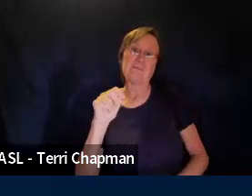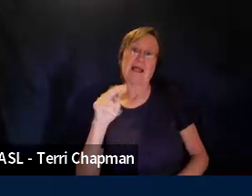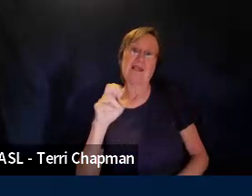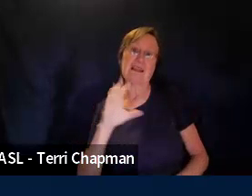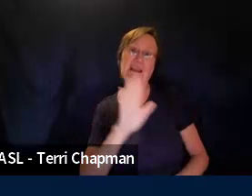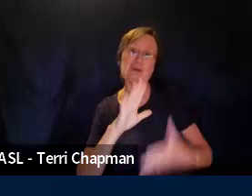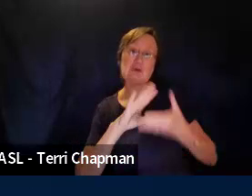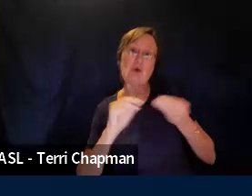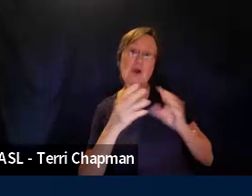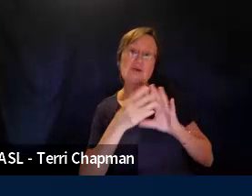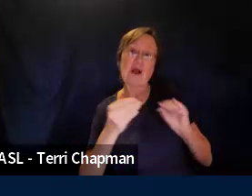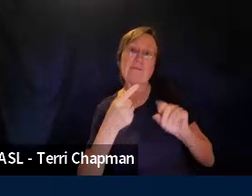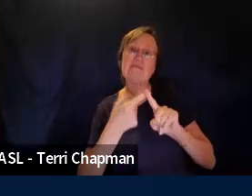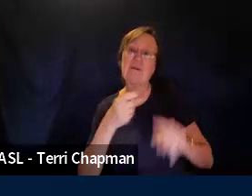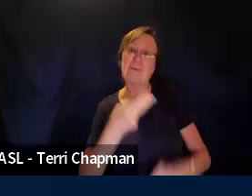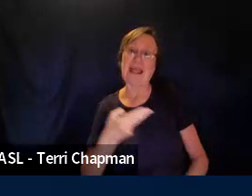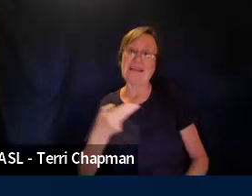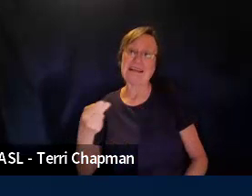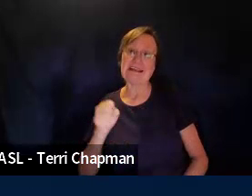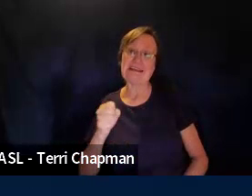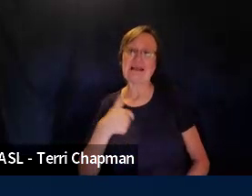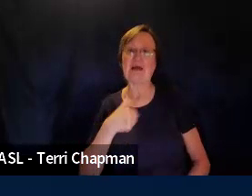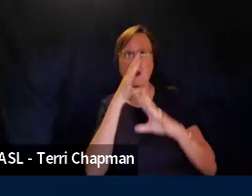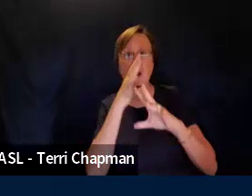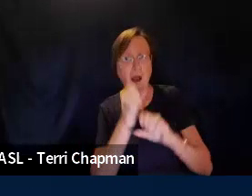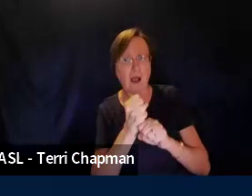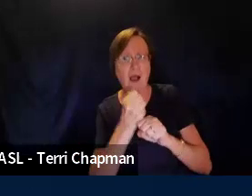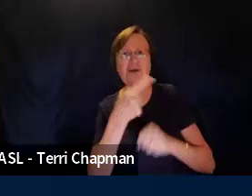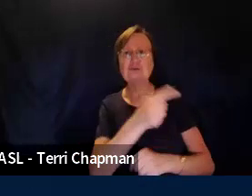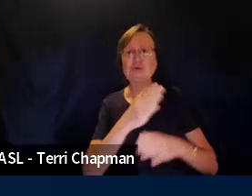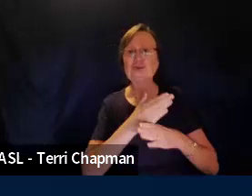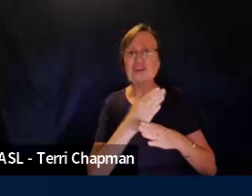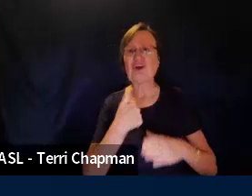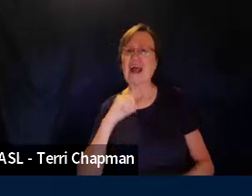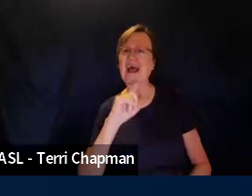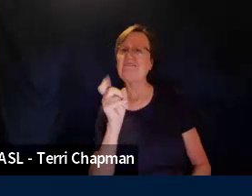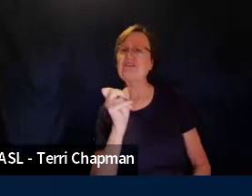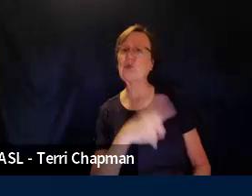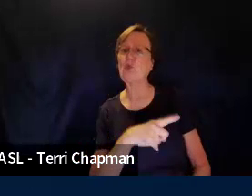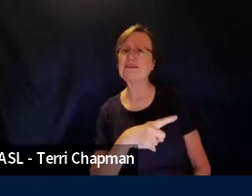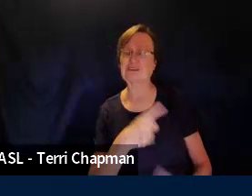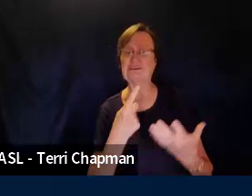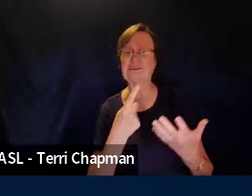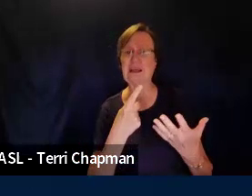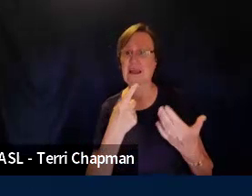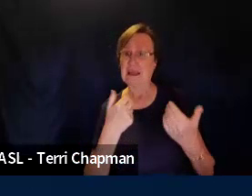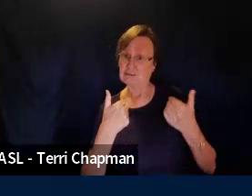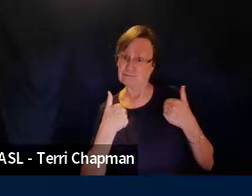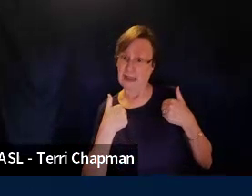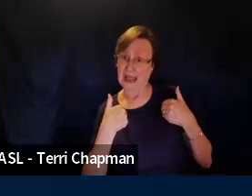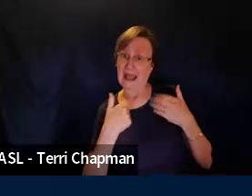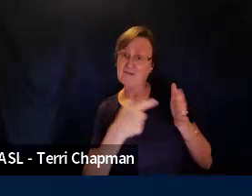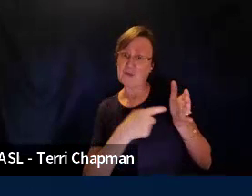HHS. I was very intrigued by what you shared today. I do have a question. Is there a requirement under